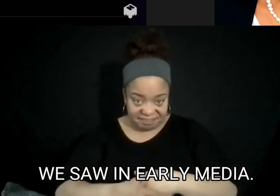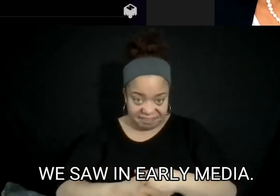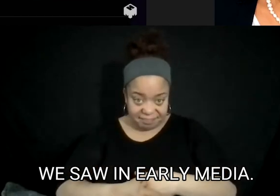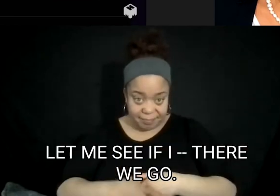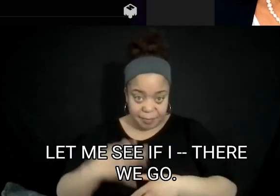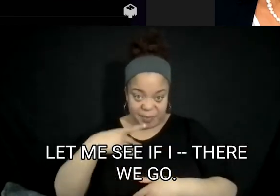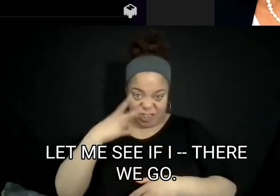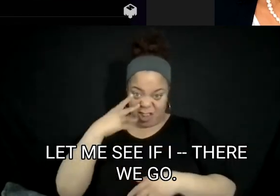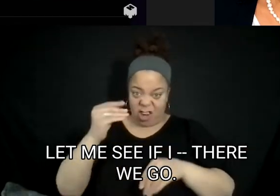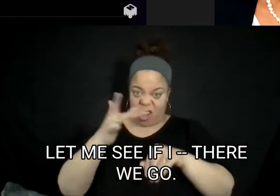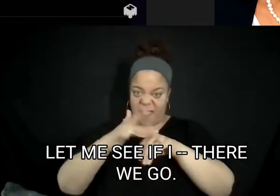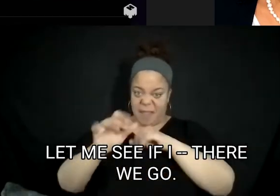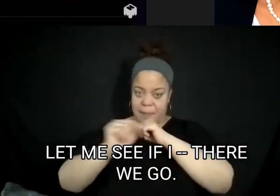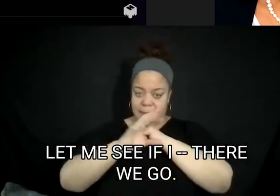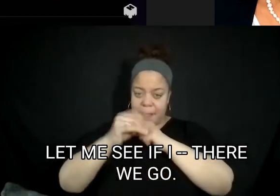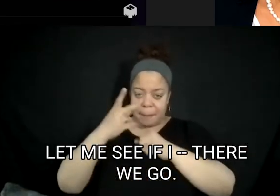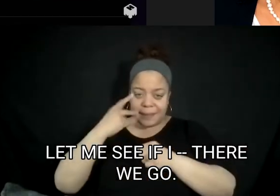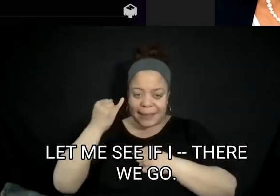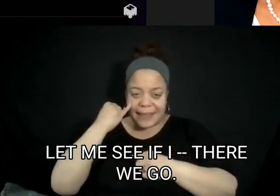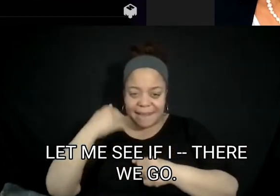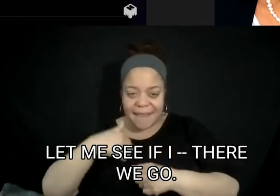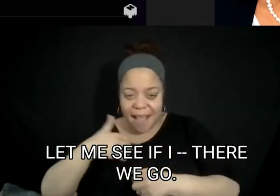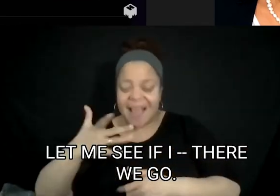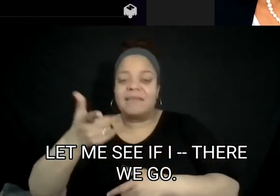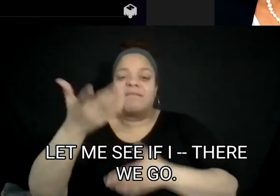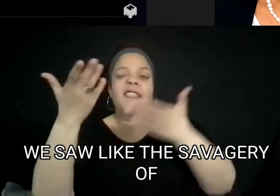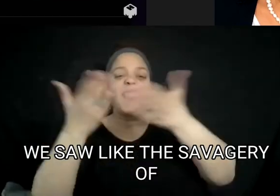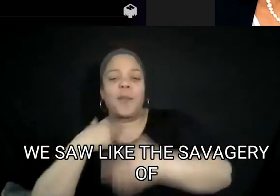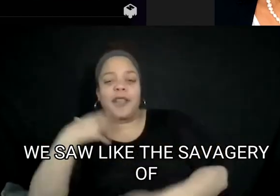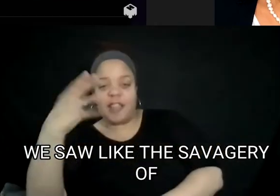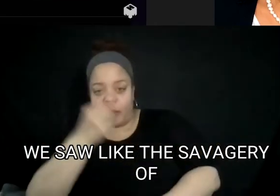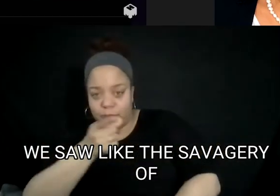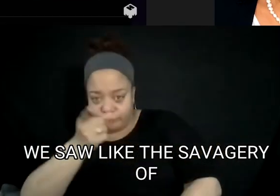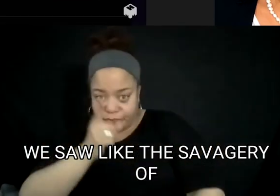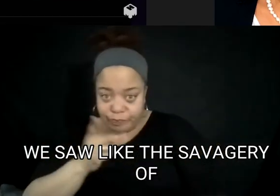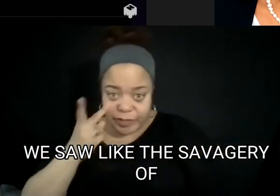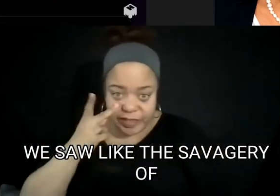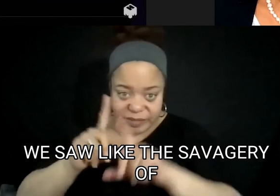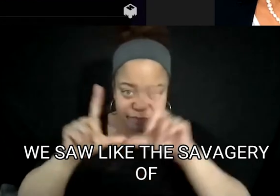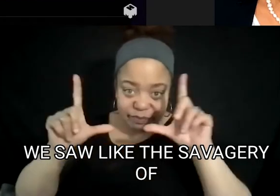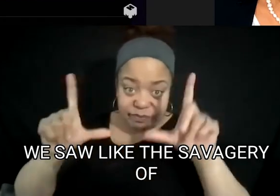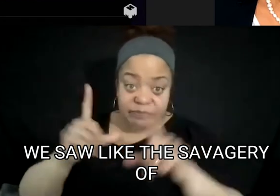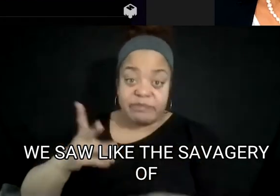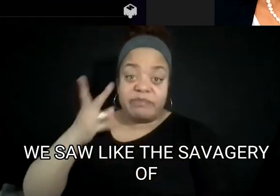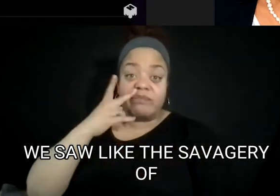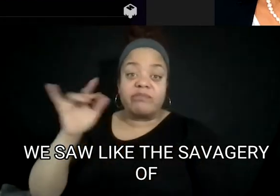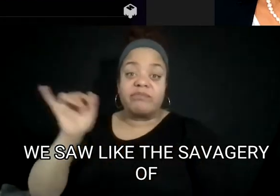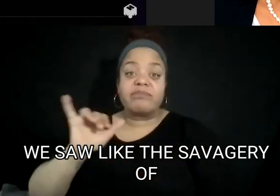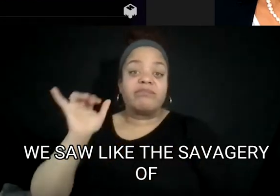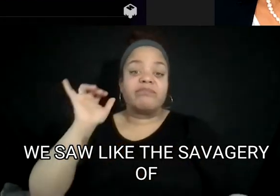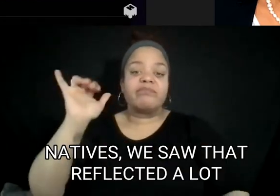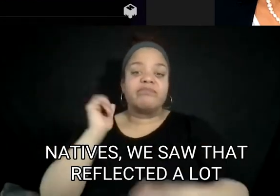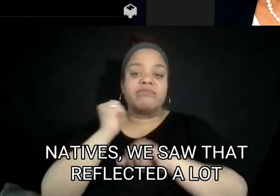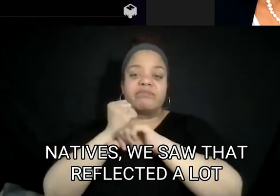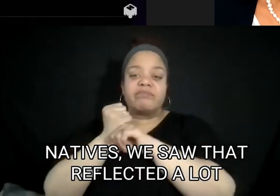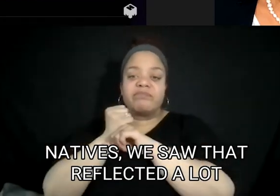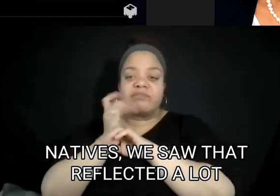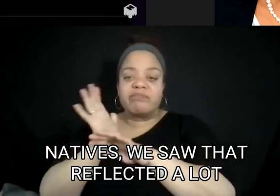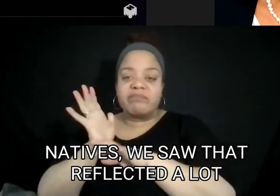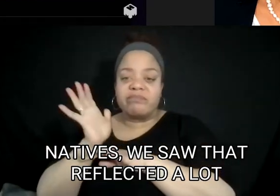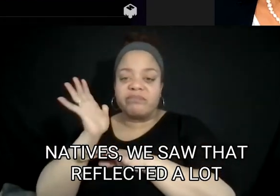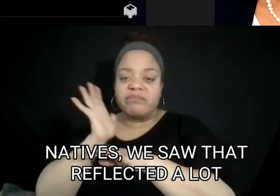savagery of natives. We saw that reflected a lot in the early newspapers, the criminality of Black people, the